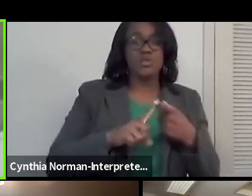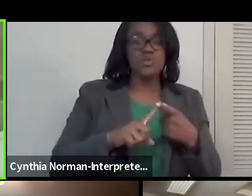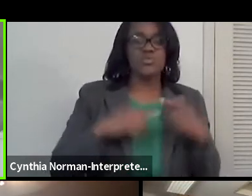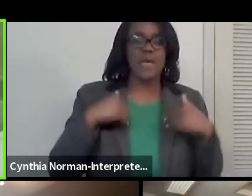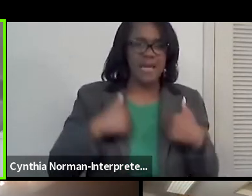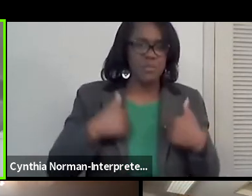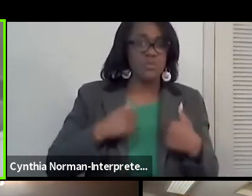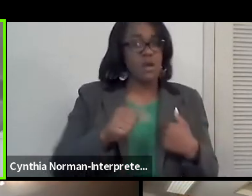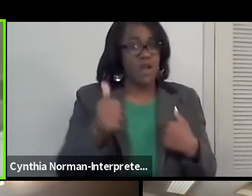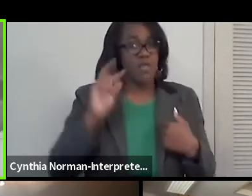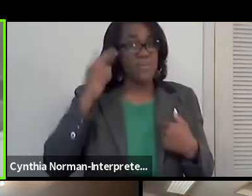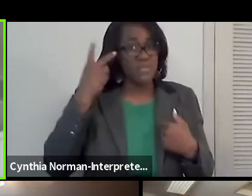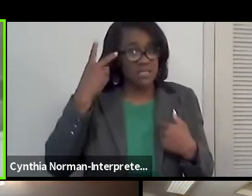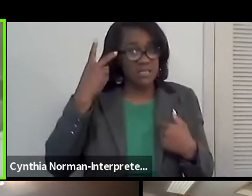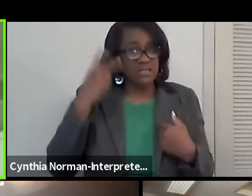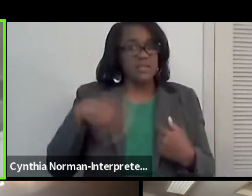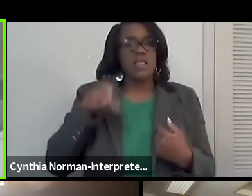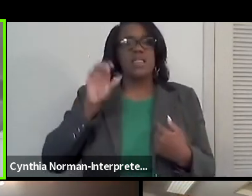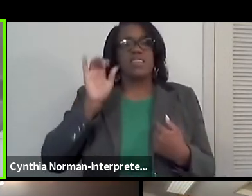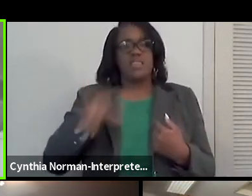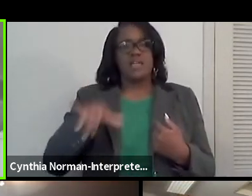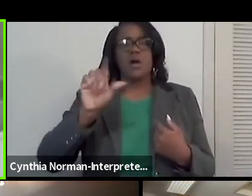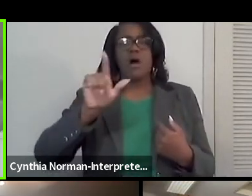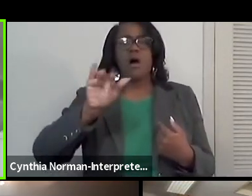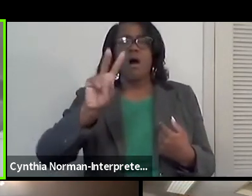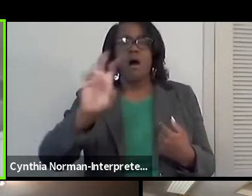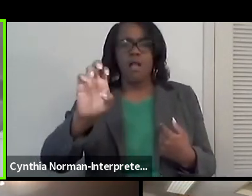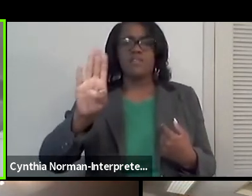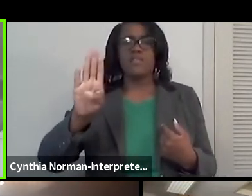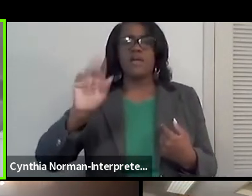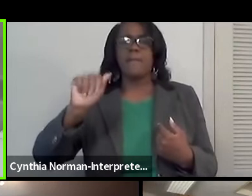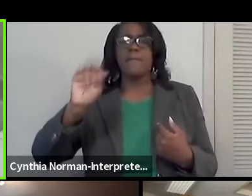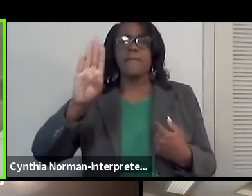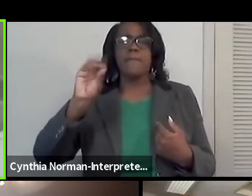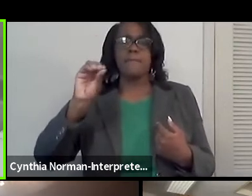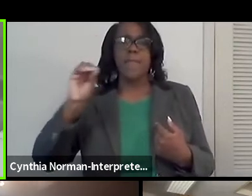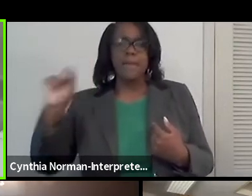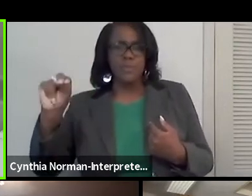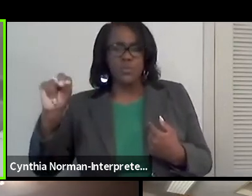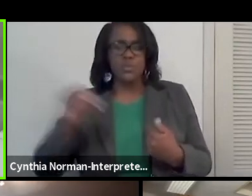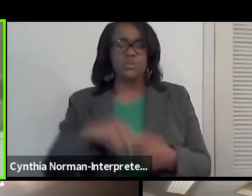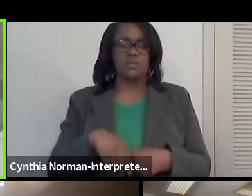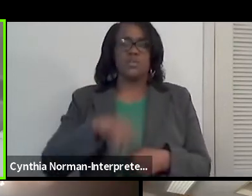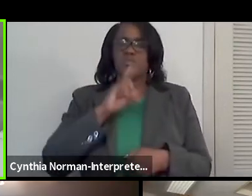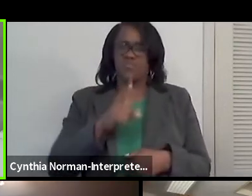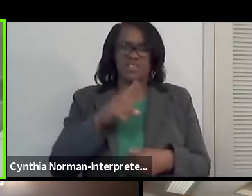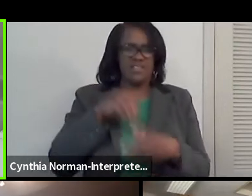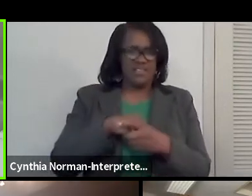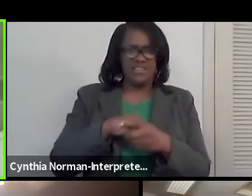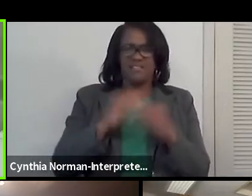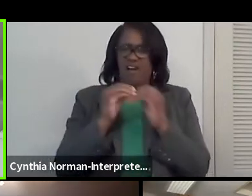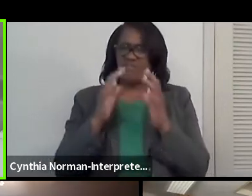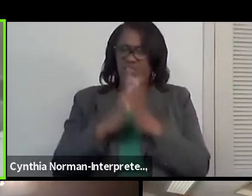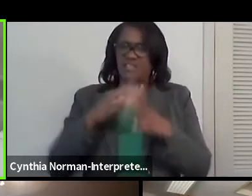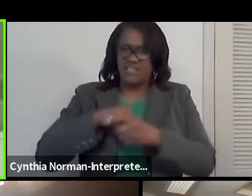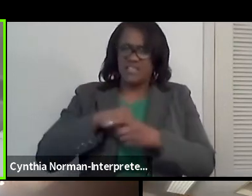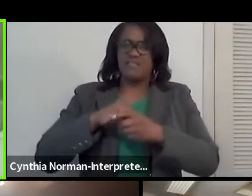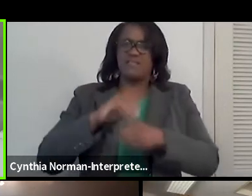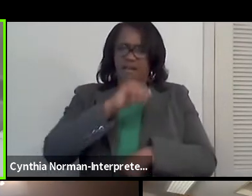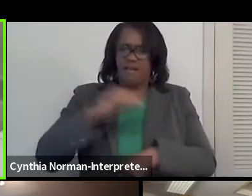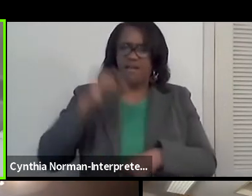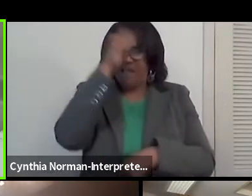a misunderstood mammal, which is the olive baboon. Very highly implicated in human wildlife conflict in sub-Saharan Africa. I